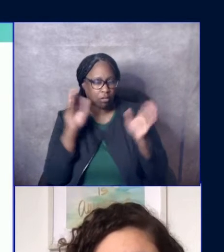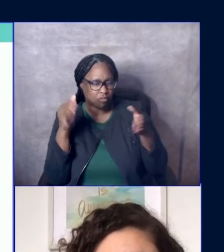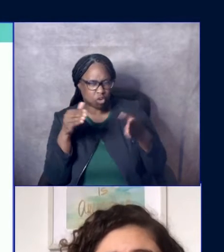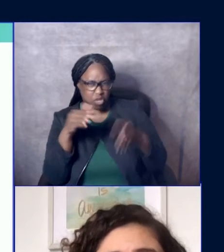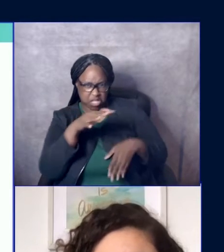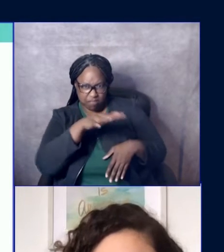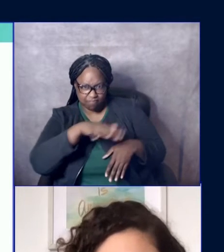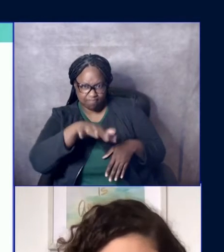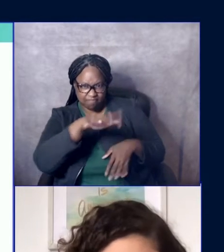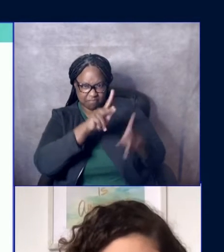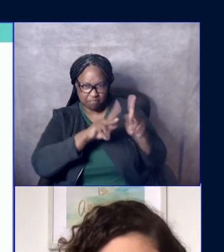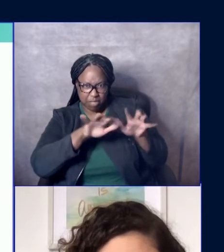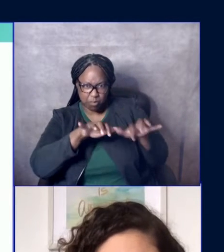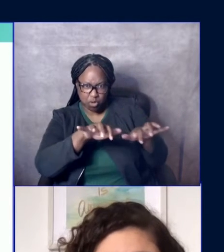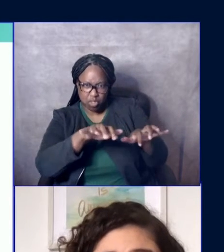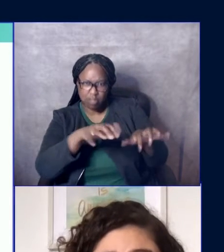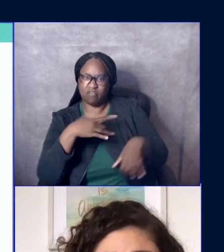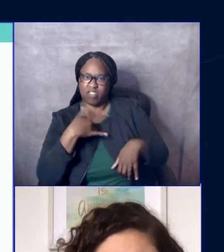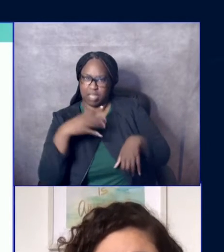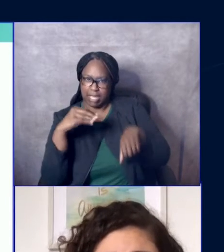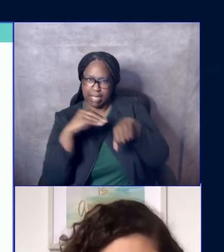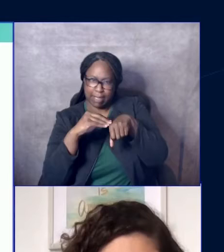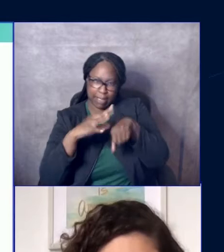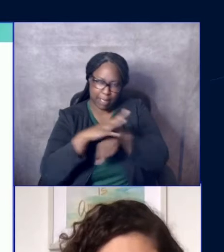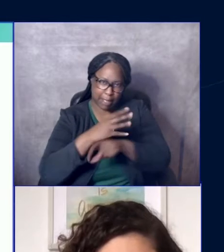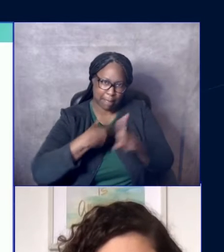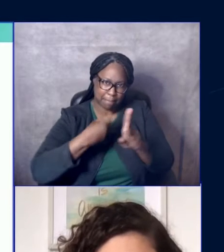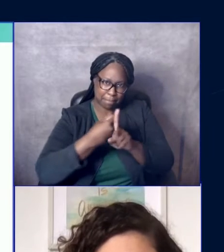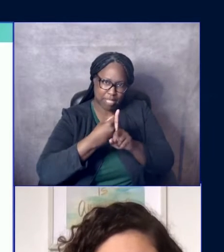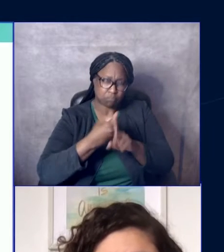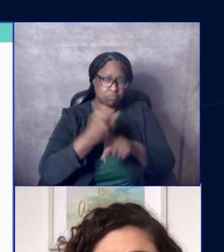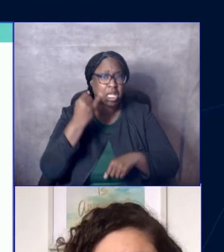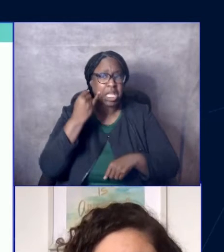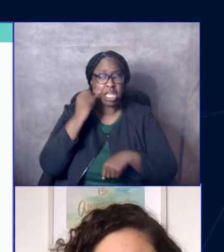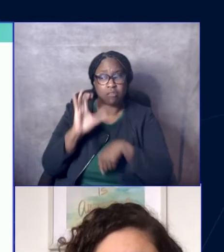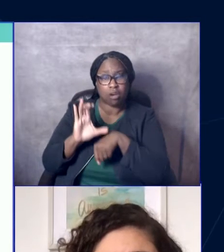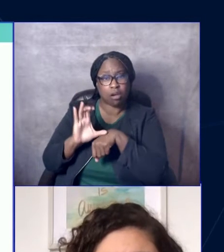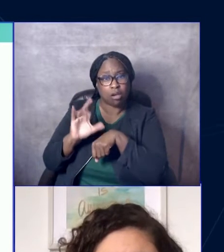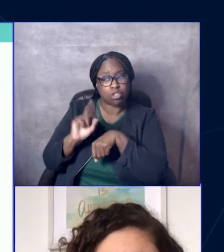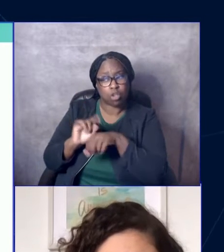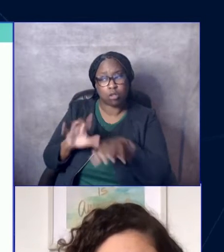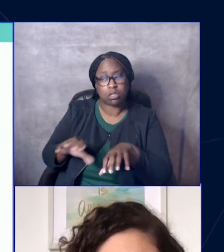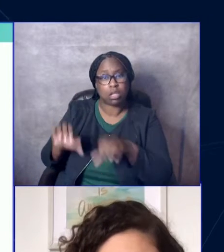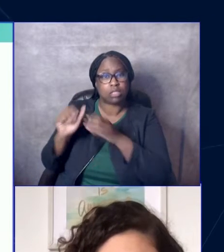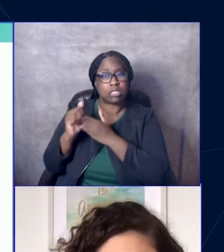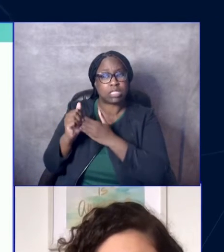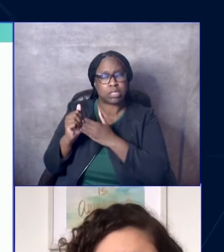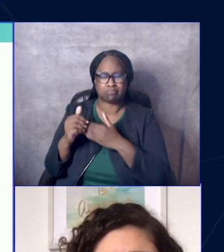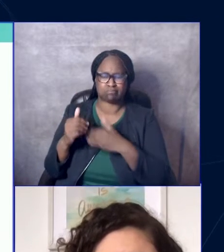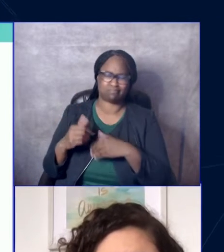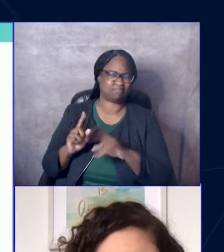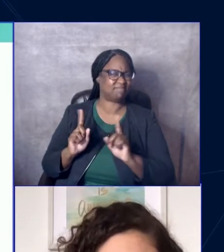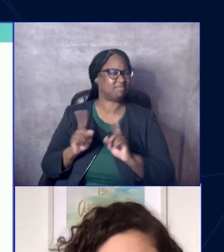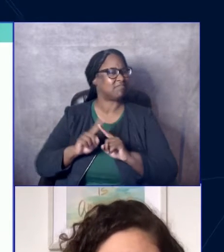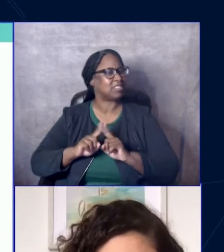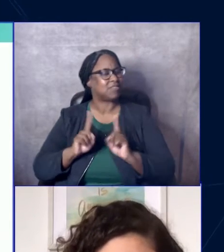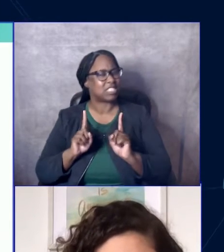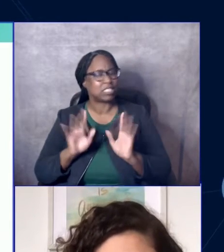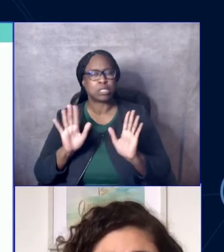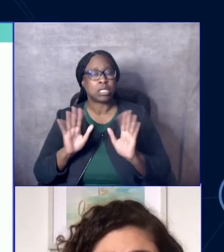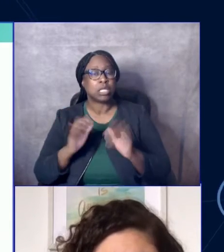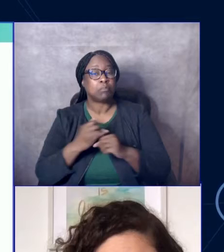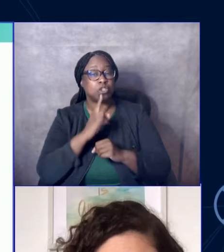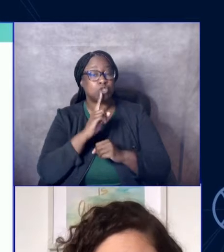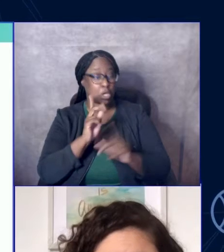looked completely different if consultants had led it. So make sure directly impacted people are in every single room